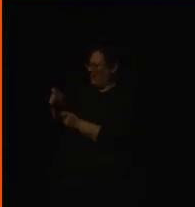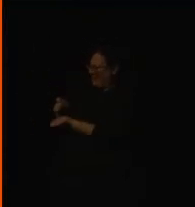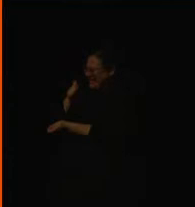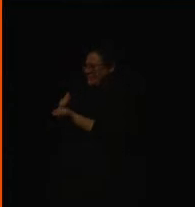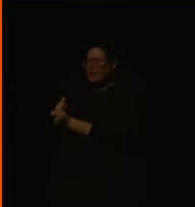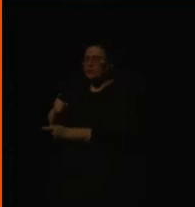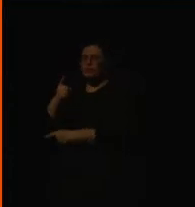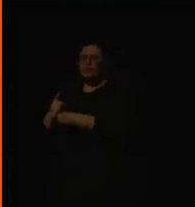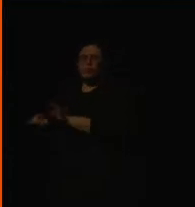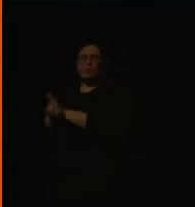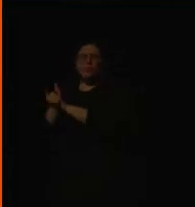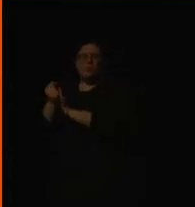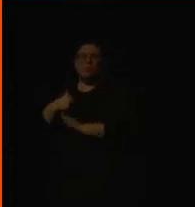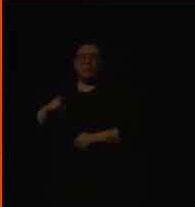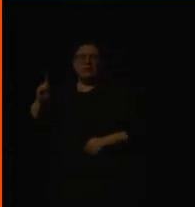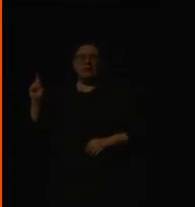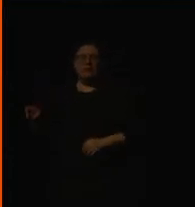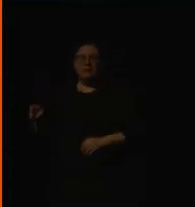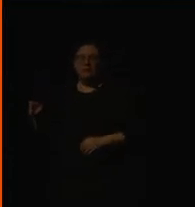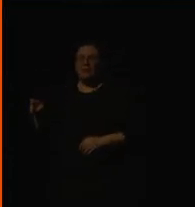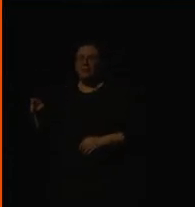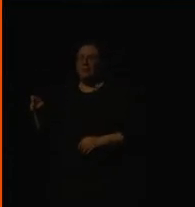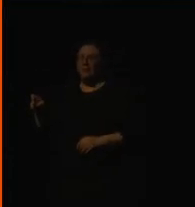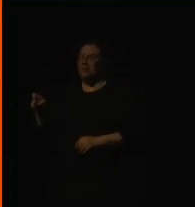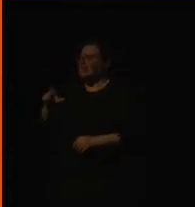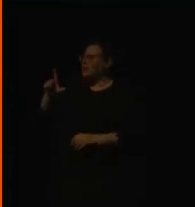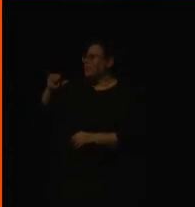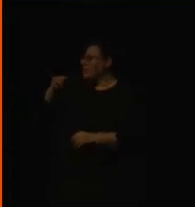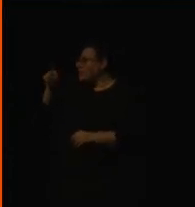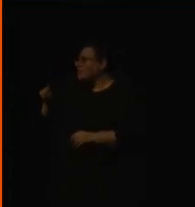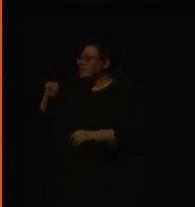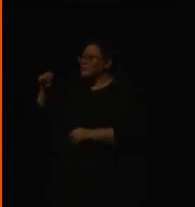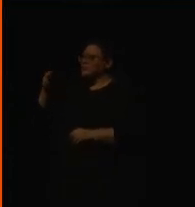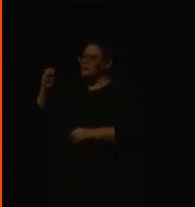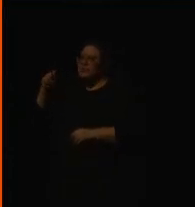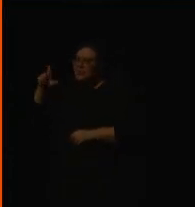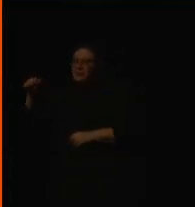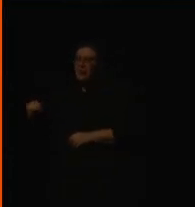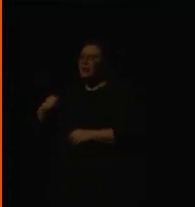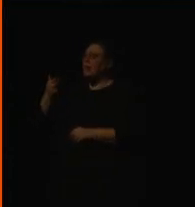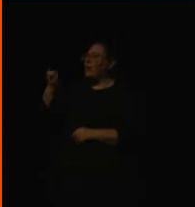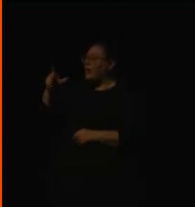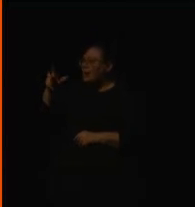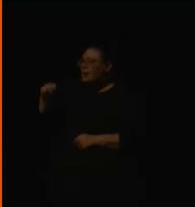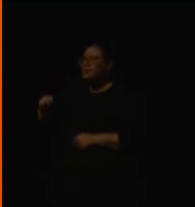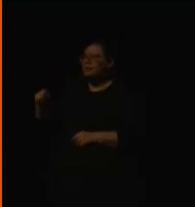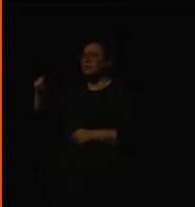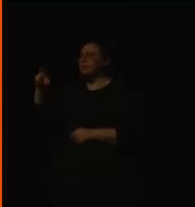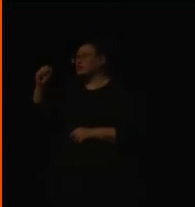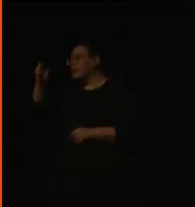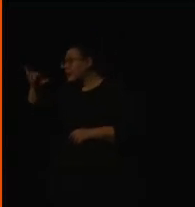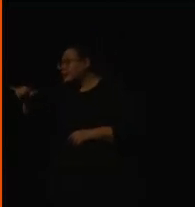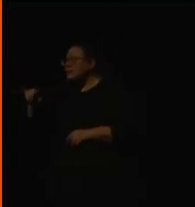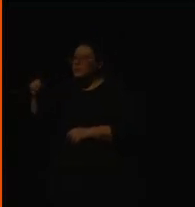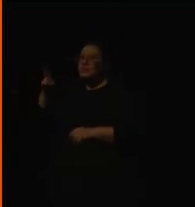them most. People like Liz, Jamila, Carmen, Ayana, Helen, Tracy, Julia,